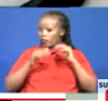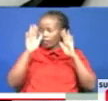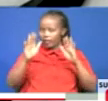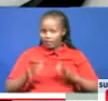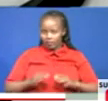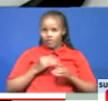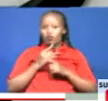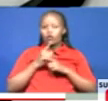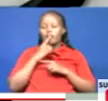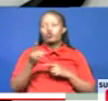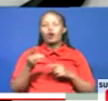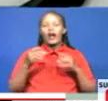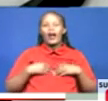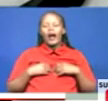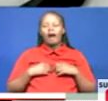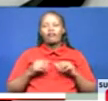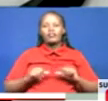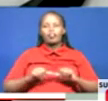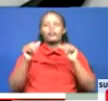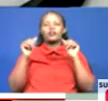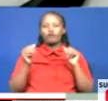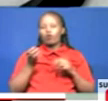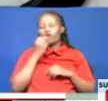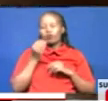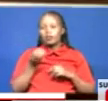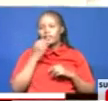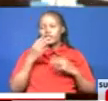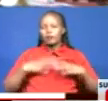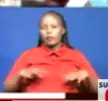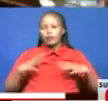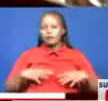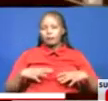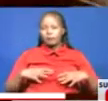the prices of core goods consumed by Kenyans.